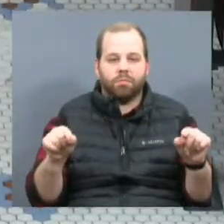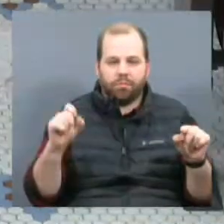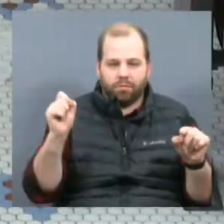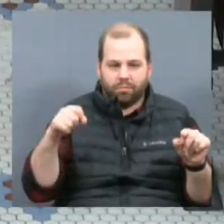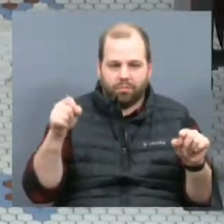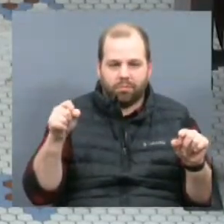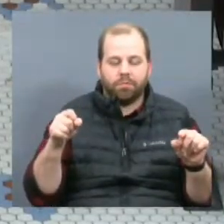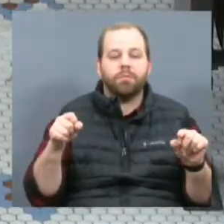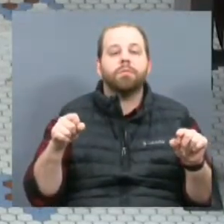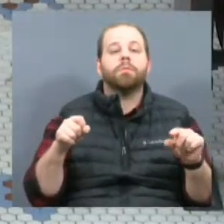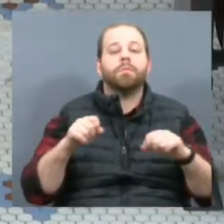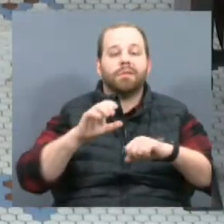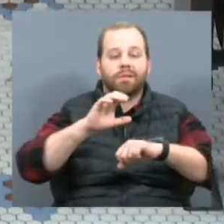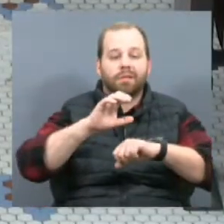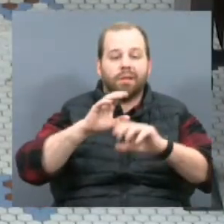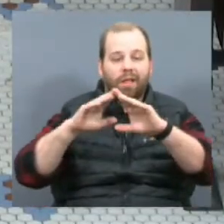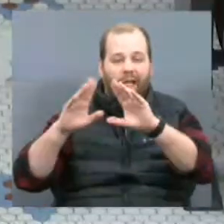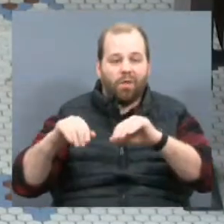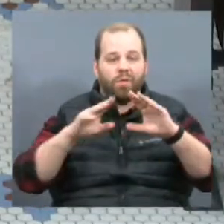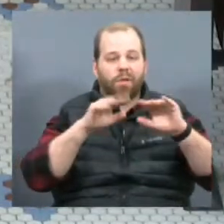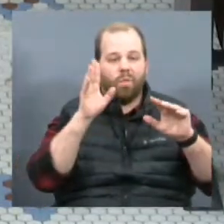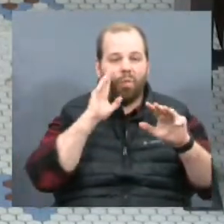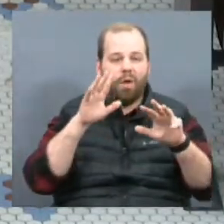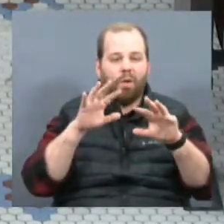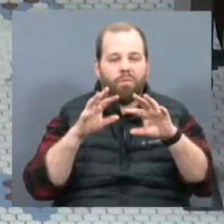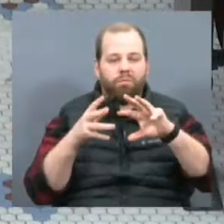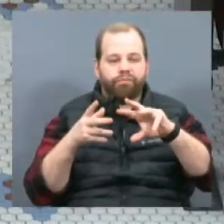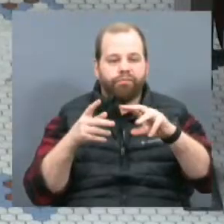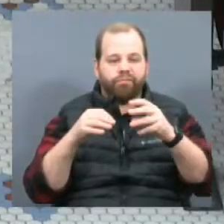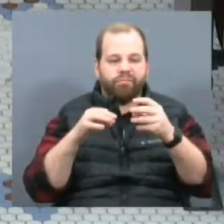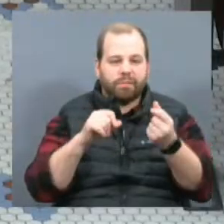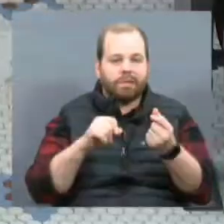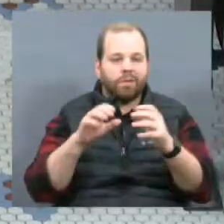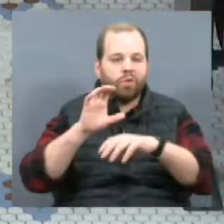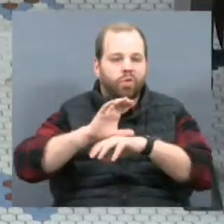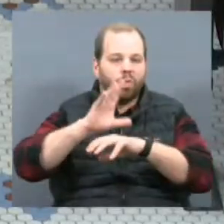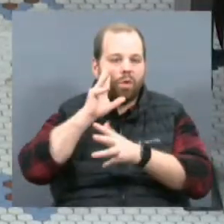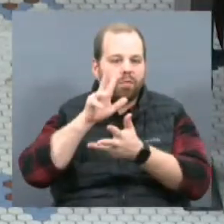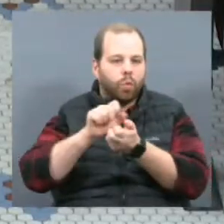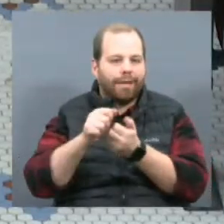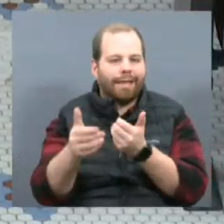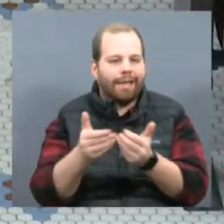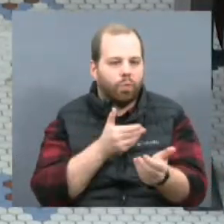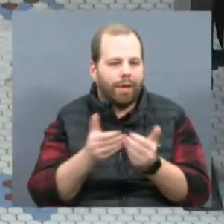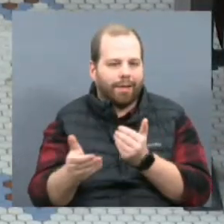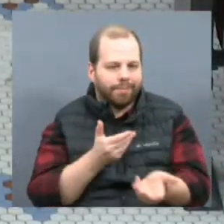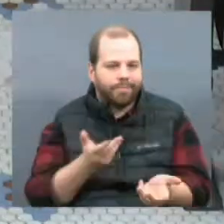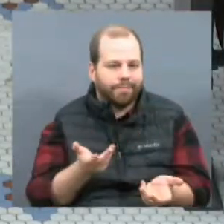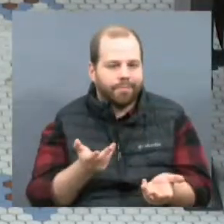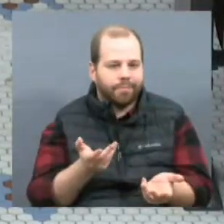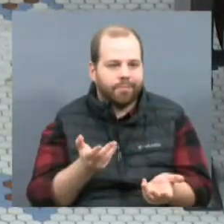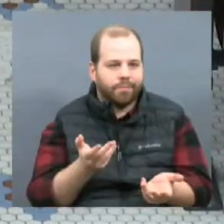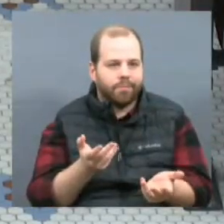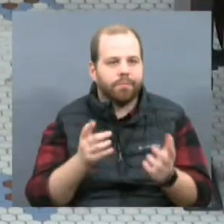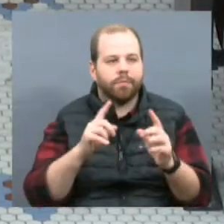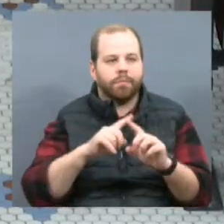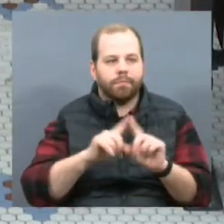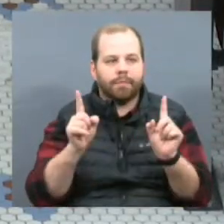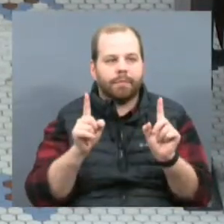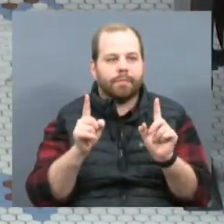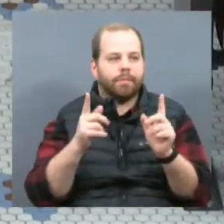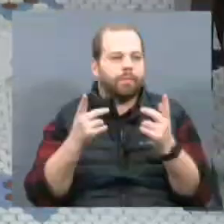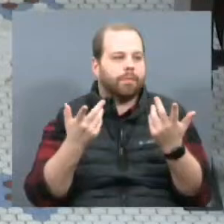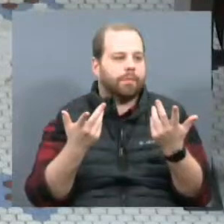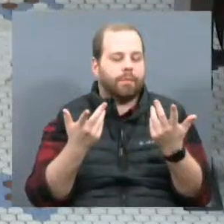Those houses will go into disrepair, and the church will probably tear them down anyway. But whether